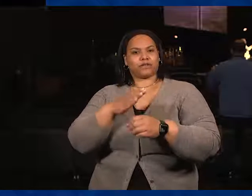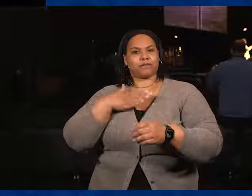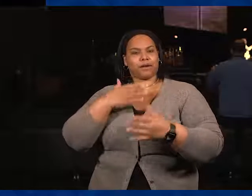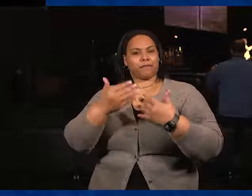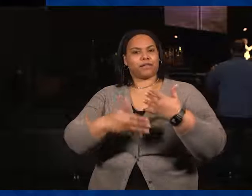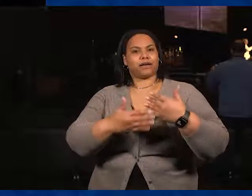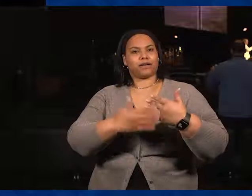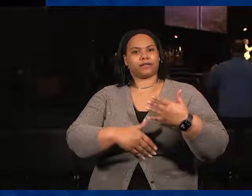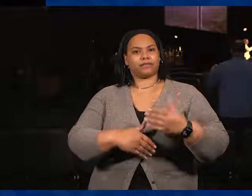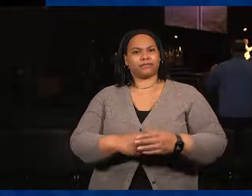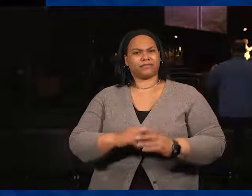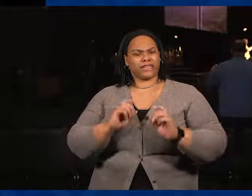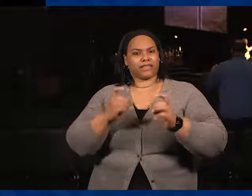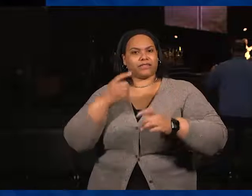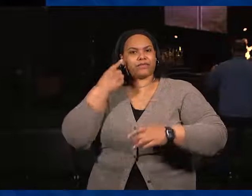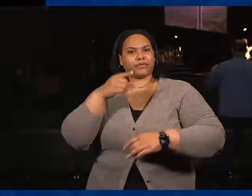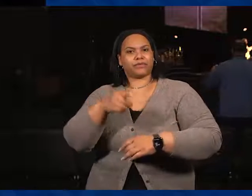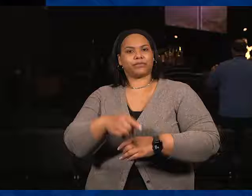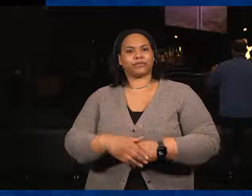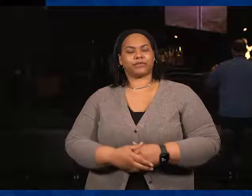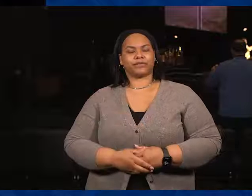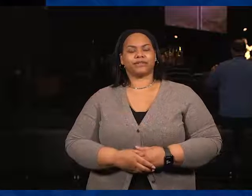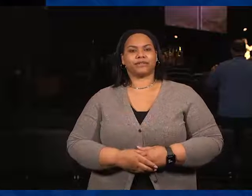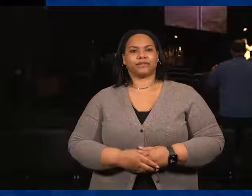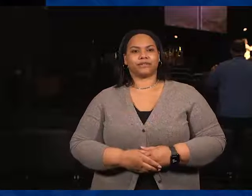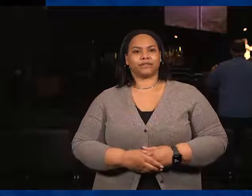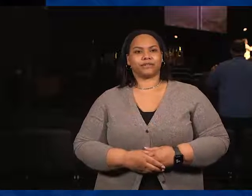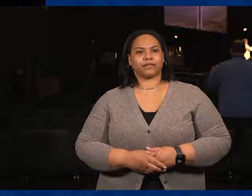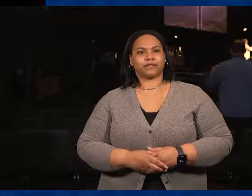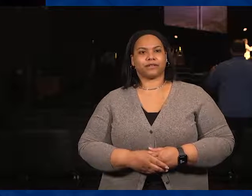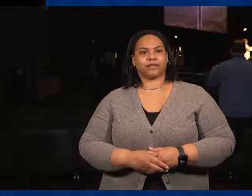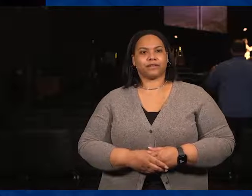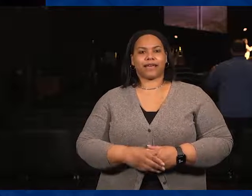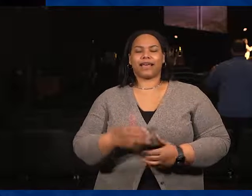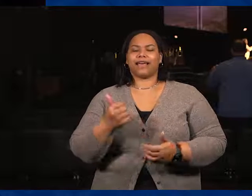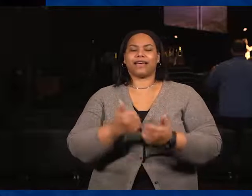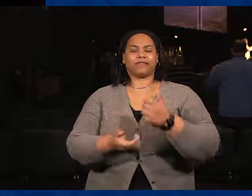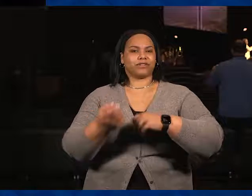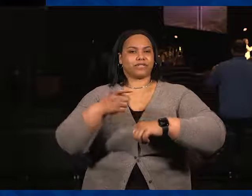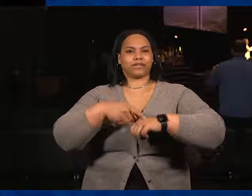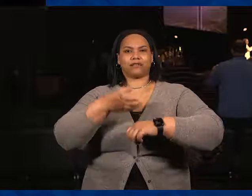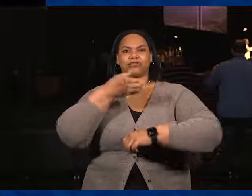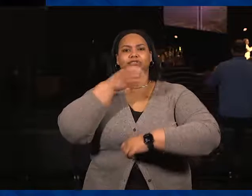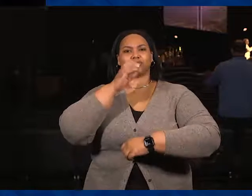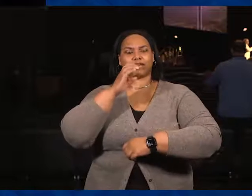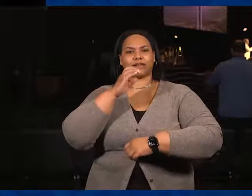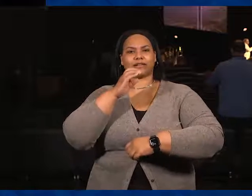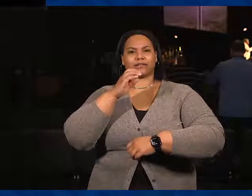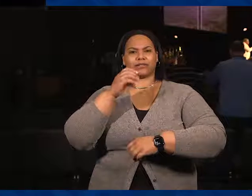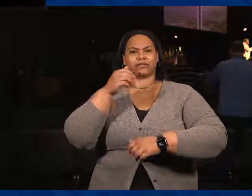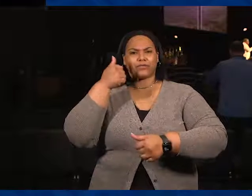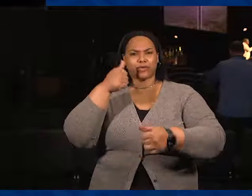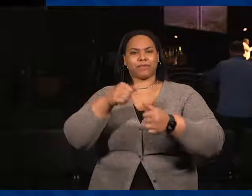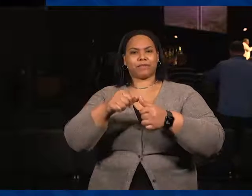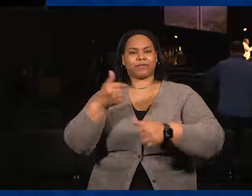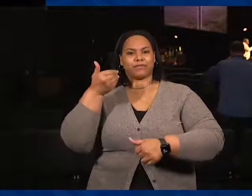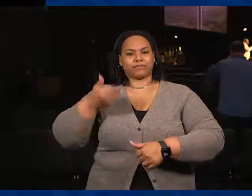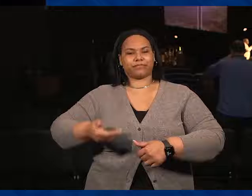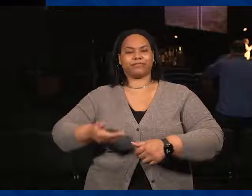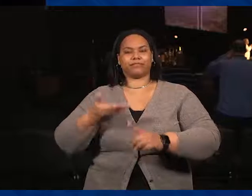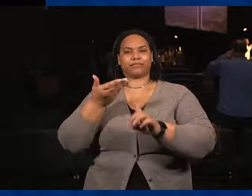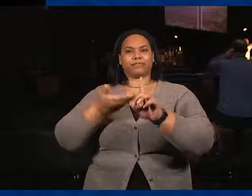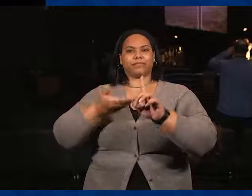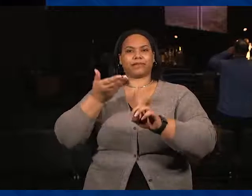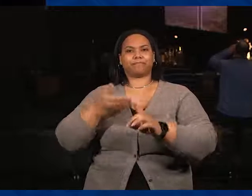blood given for you. Whenever you drink it, do it in remembrance of me.